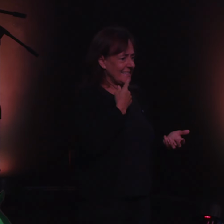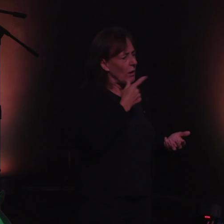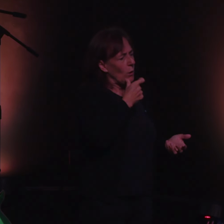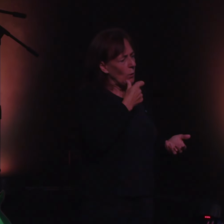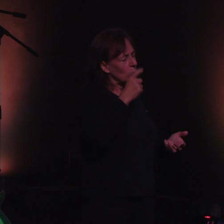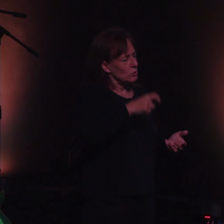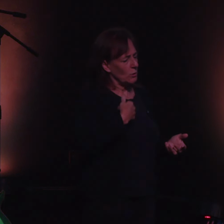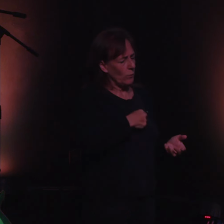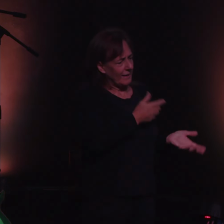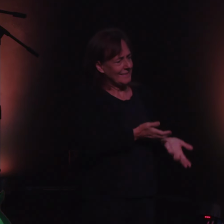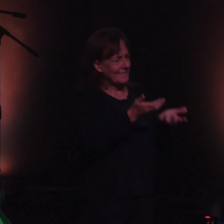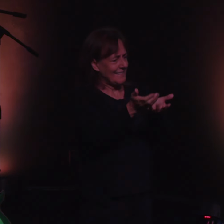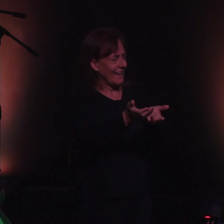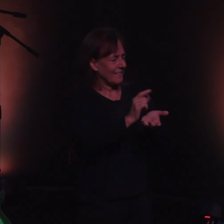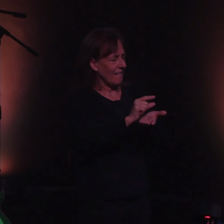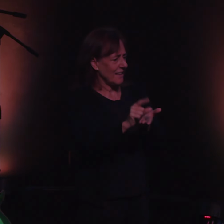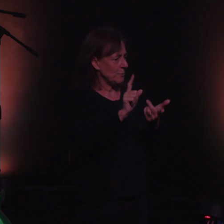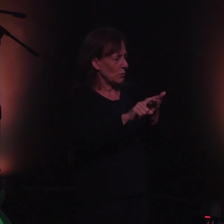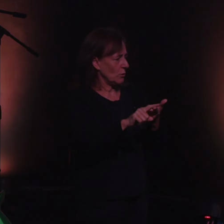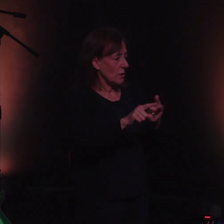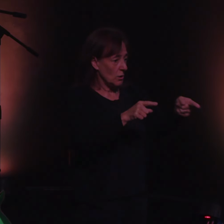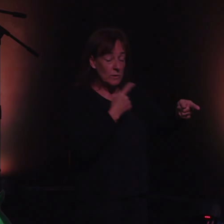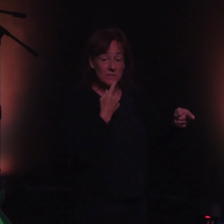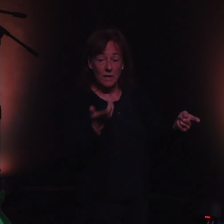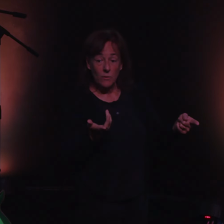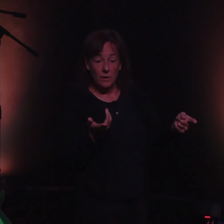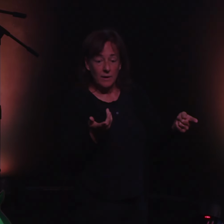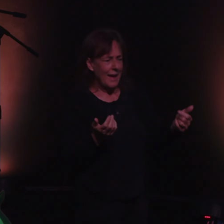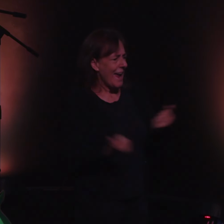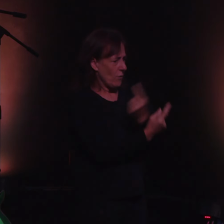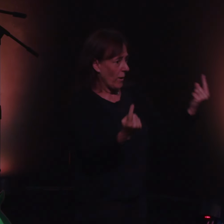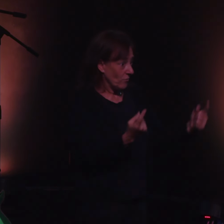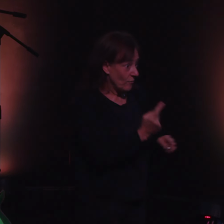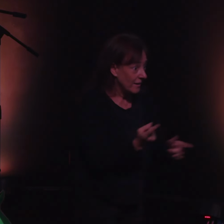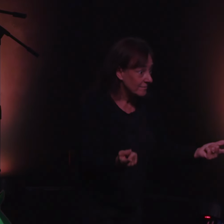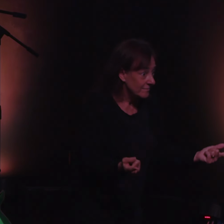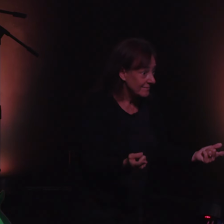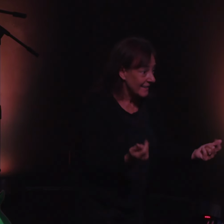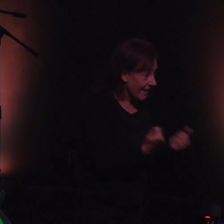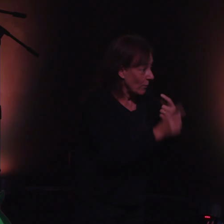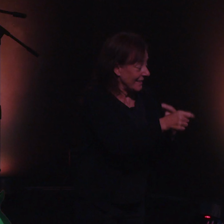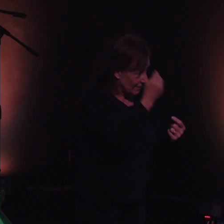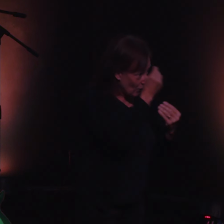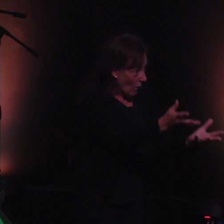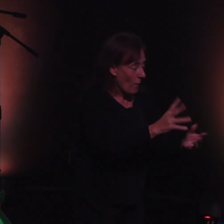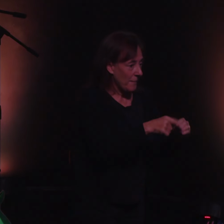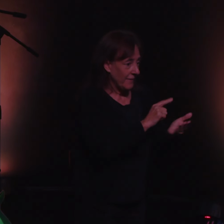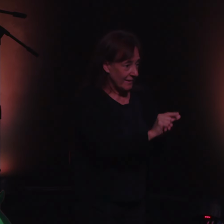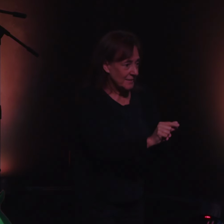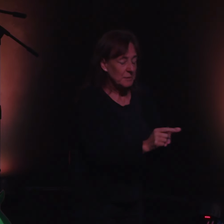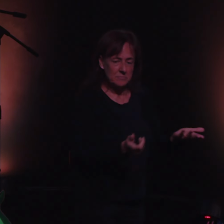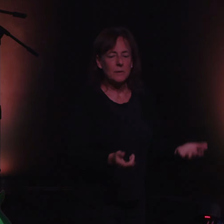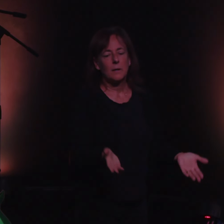who should we take the gospel to, you would say, everyone. Okay. That was about 20%